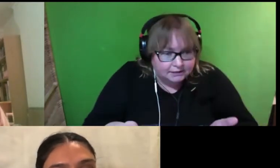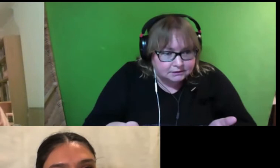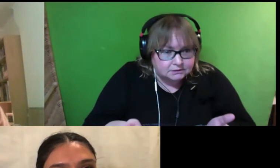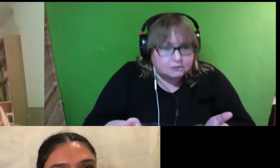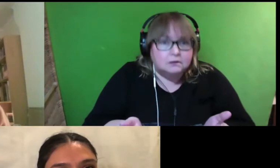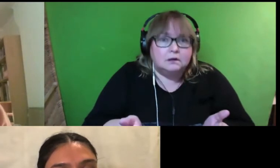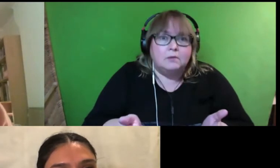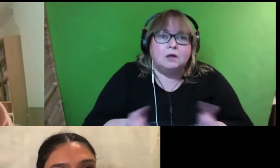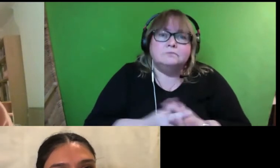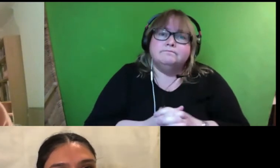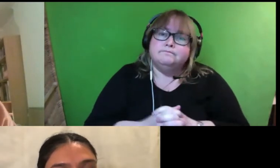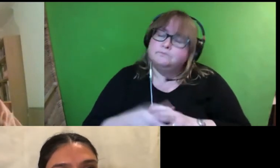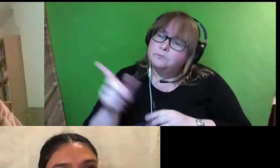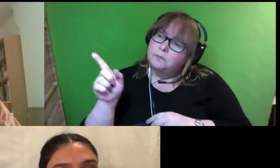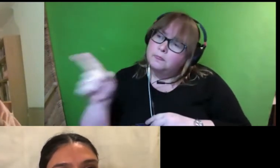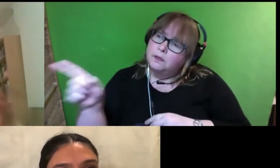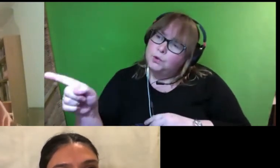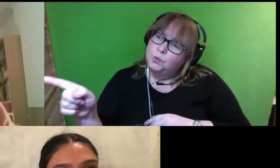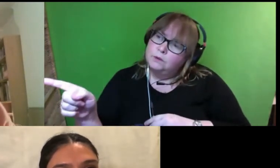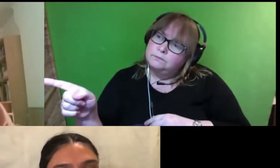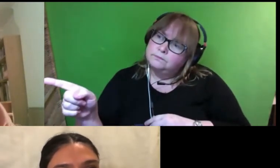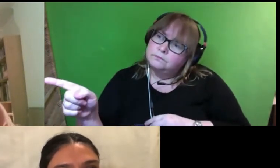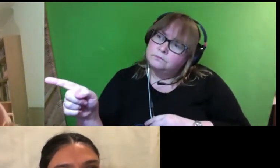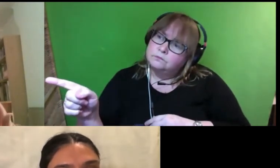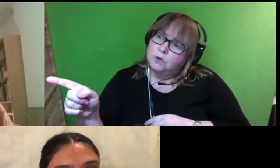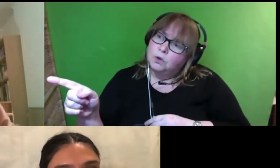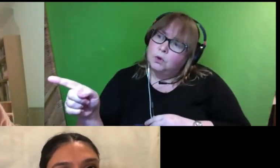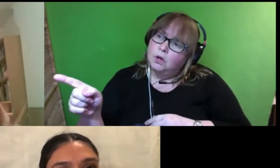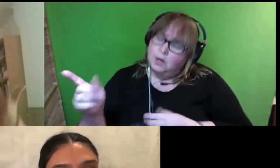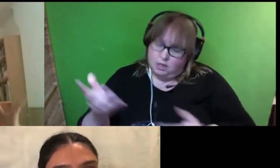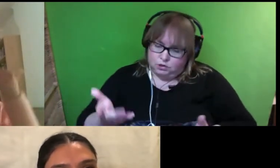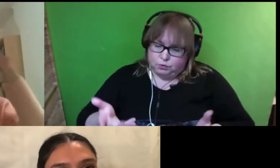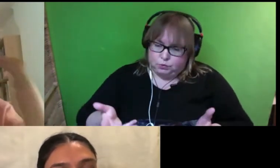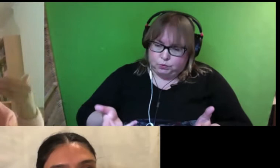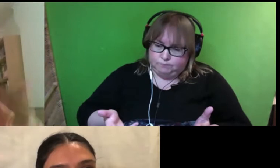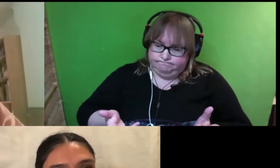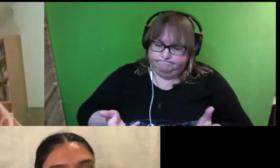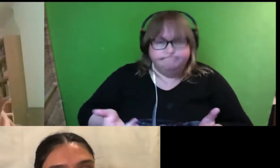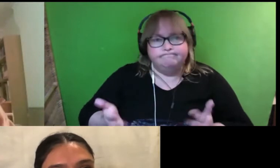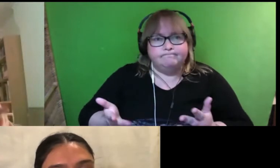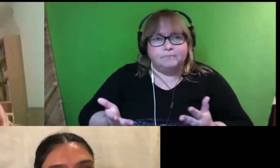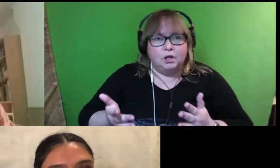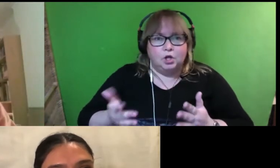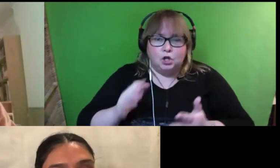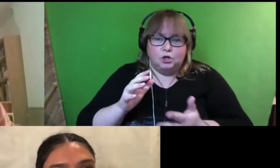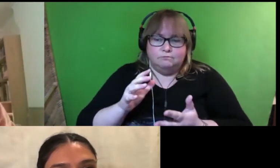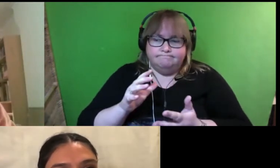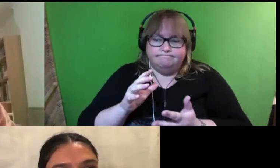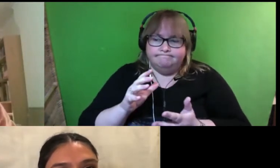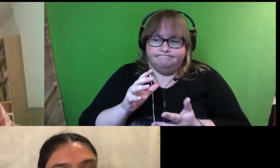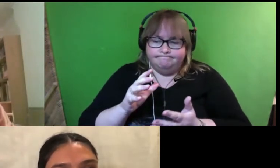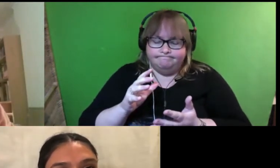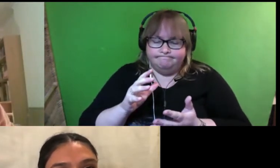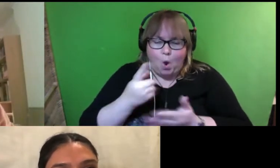you, I think it's both, it is a shared goal of ours, this idea of like not being in your head, but being in your